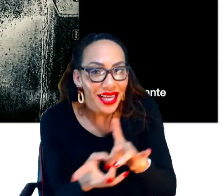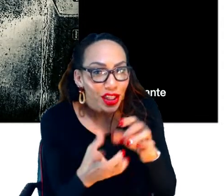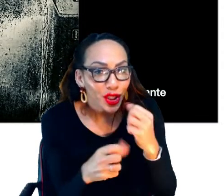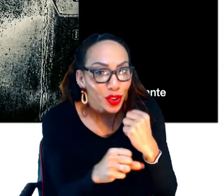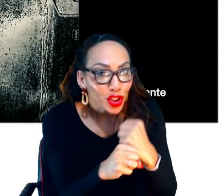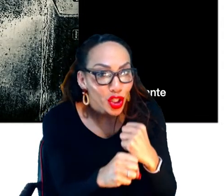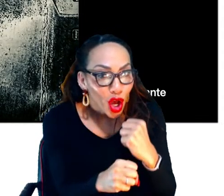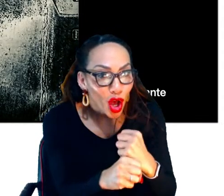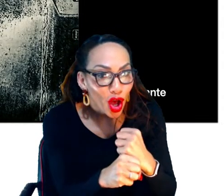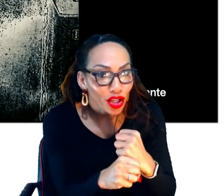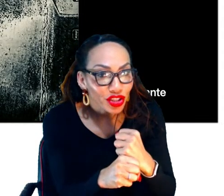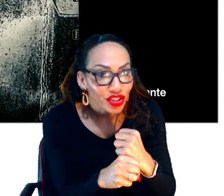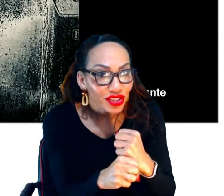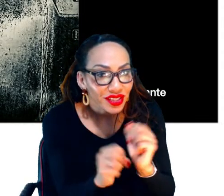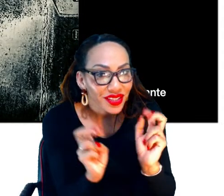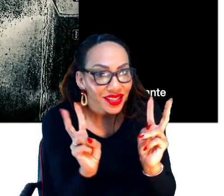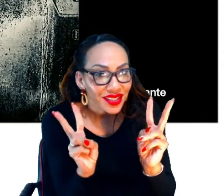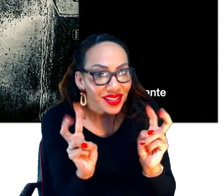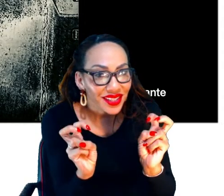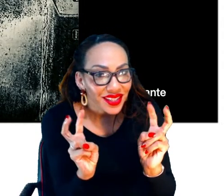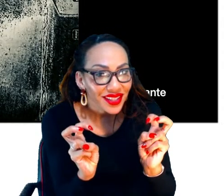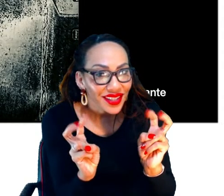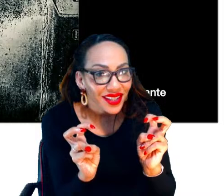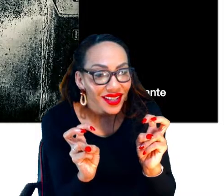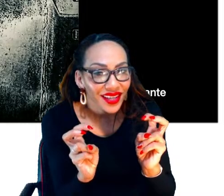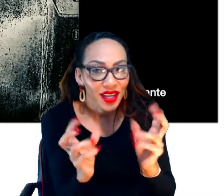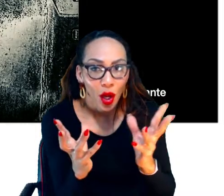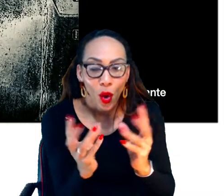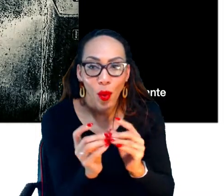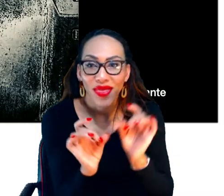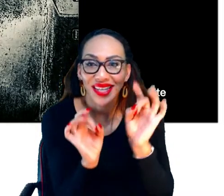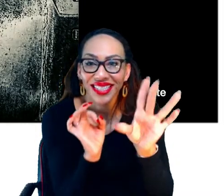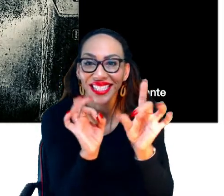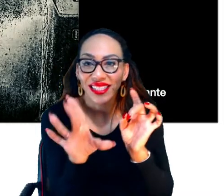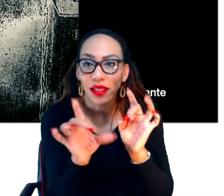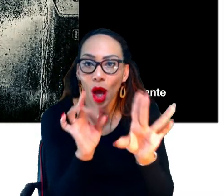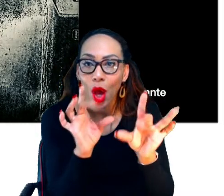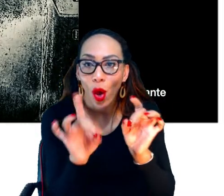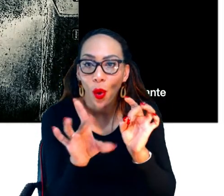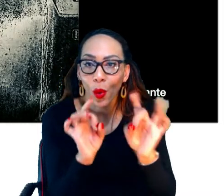with a disco ball in. So there was a piano concert